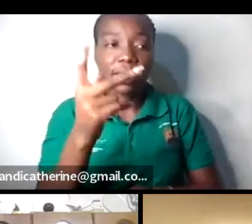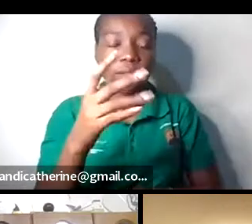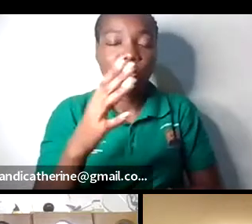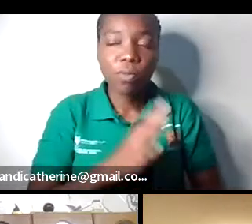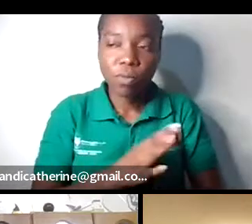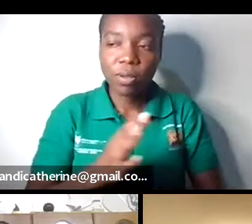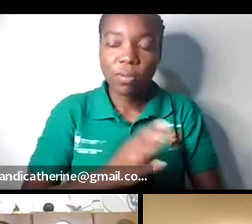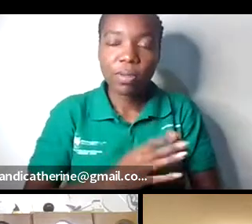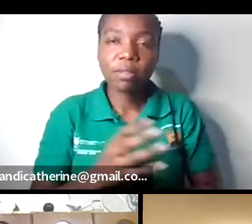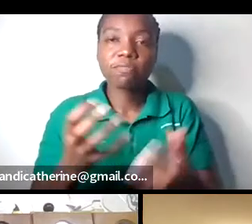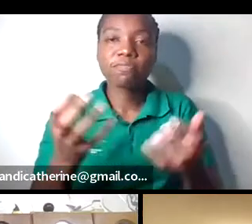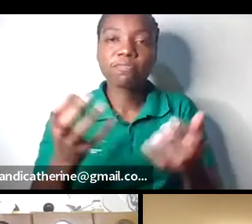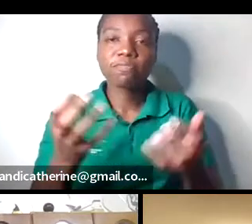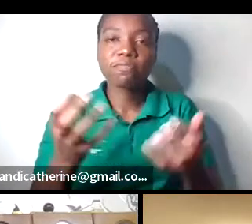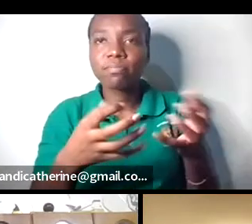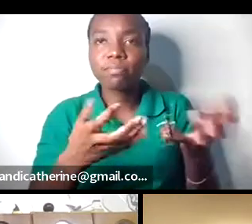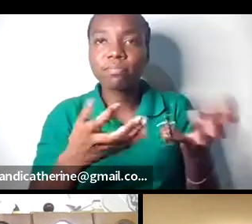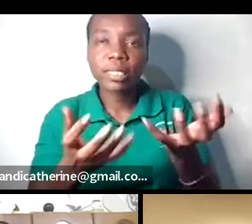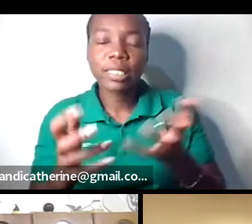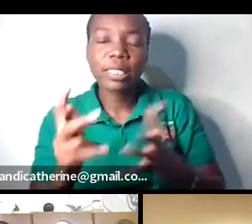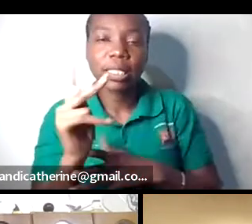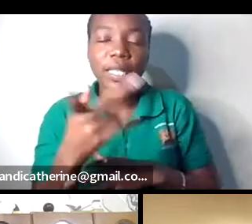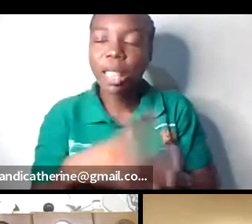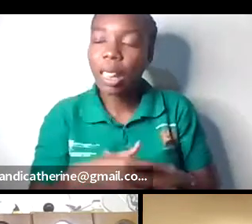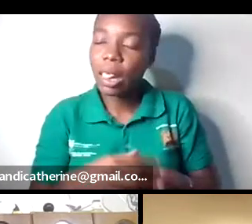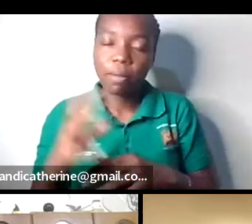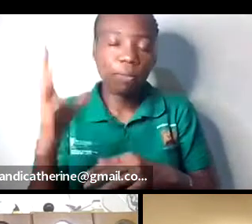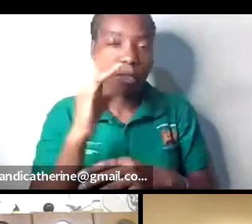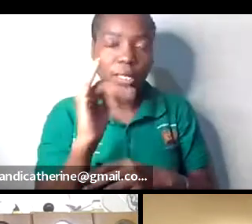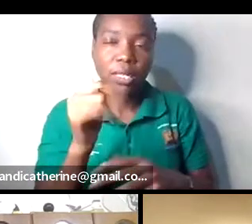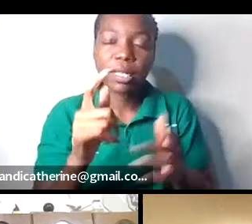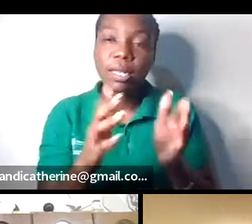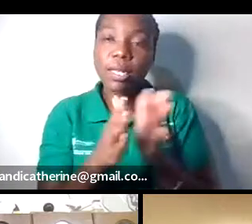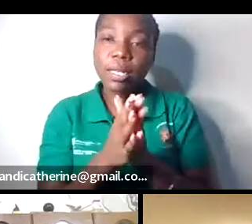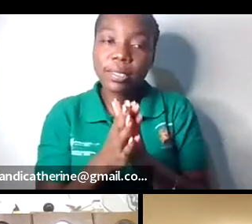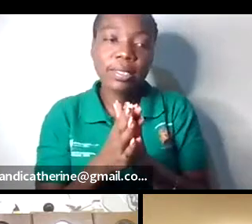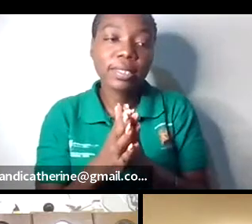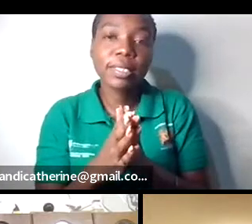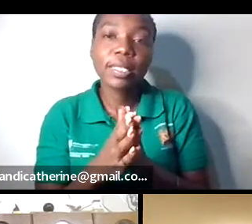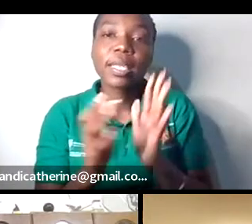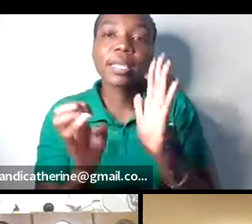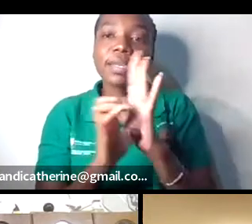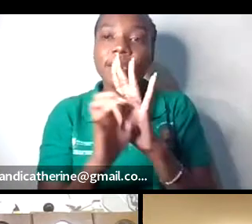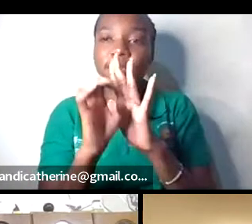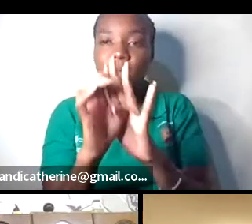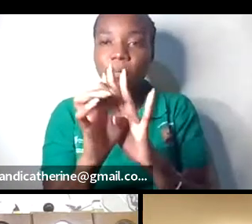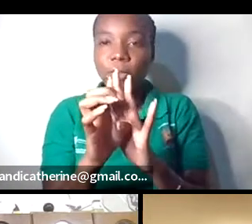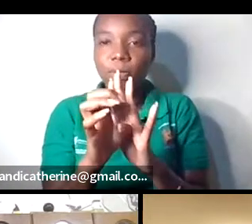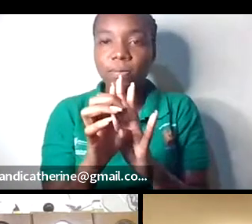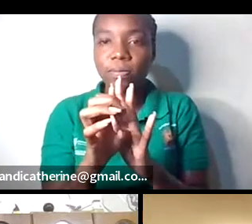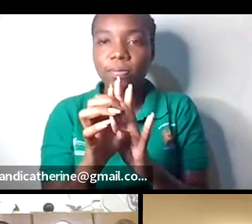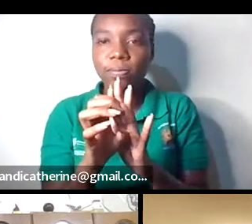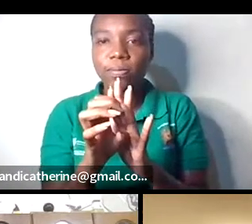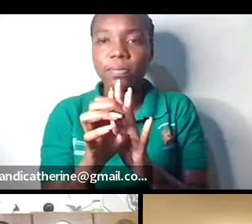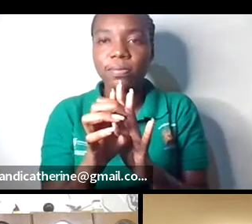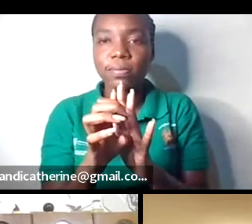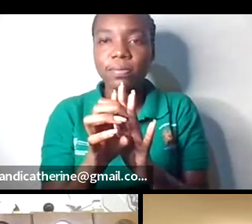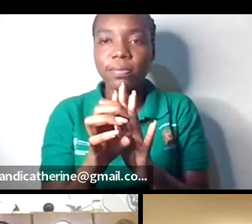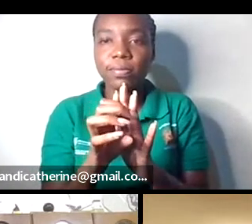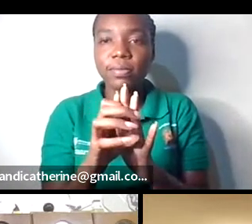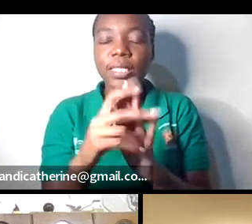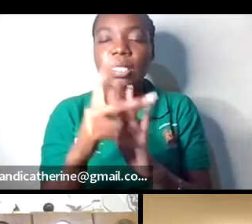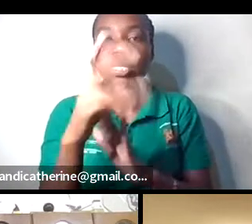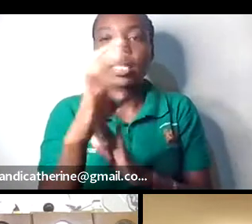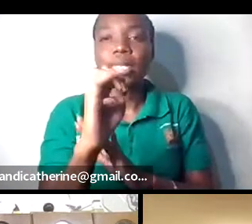Kenya, is the lack of representation, and it is so stark. For example, just at the KEBS,